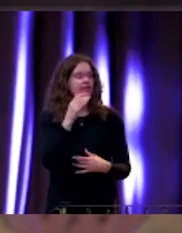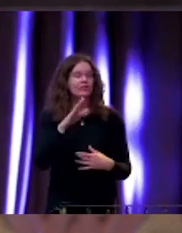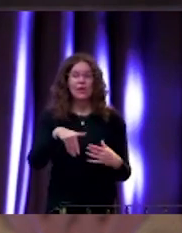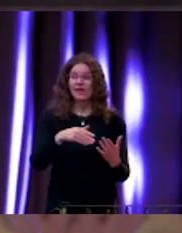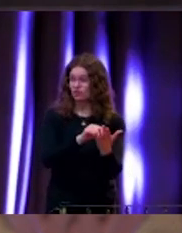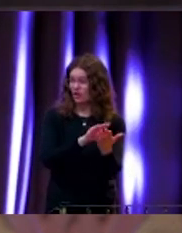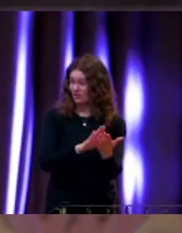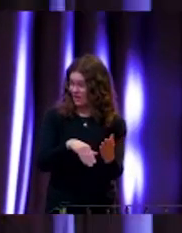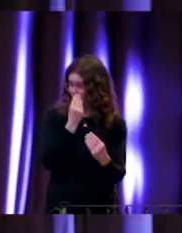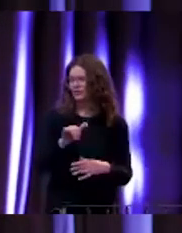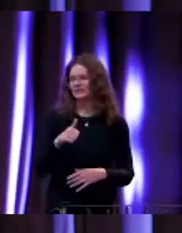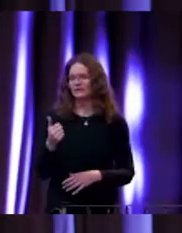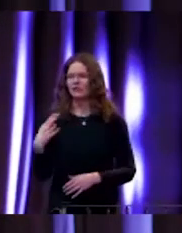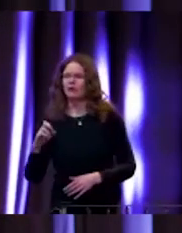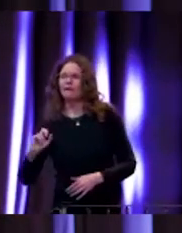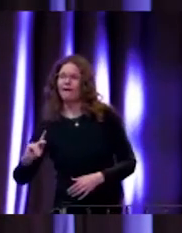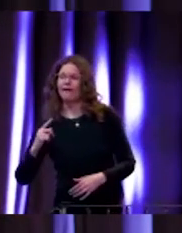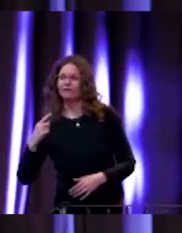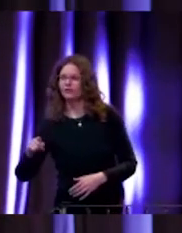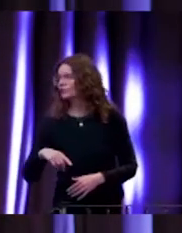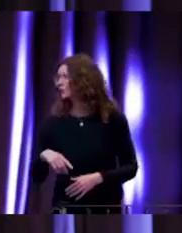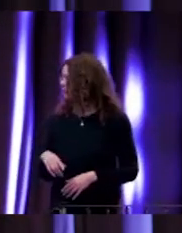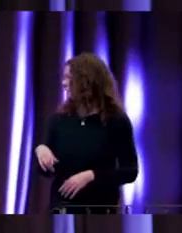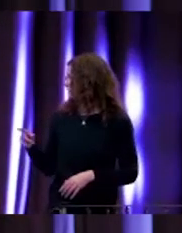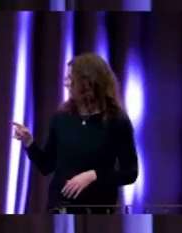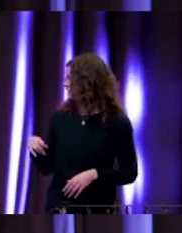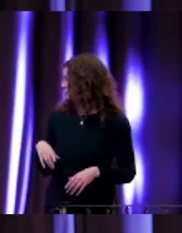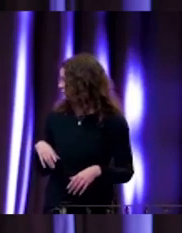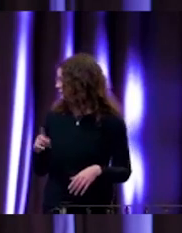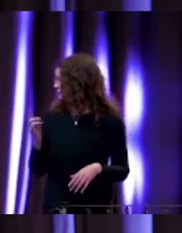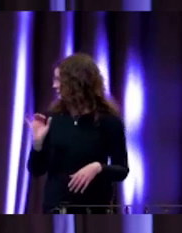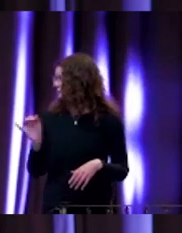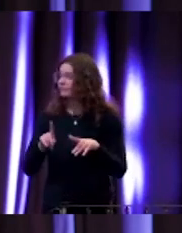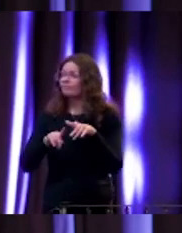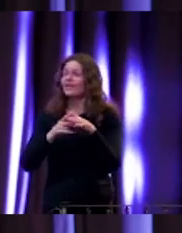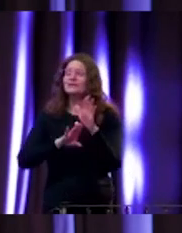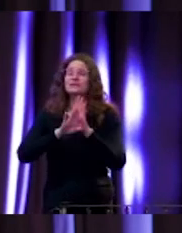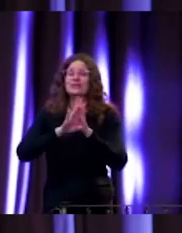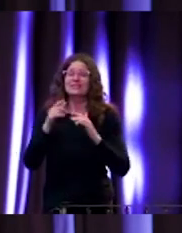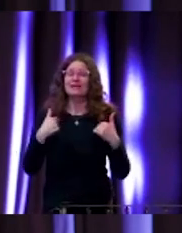that information, that's another hack. Another kind of very general, I also started in development.